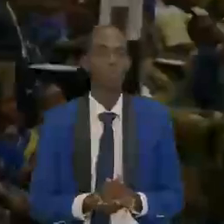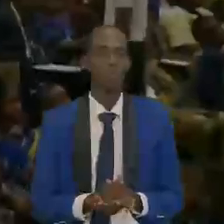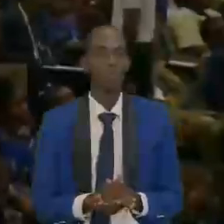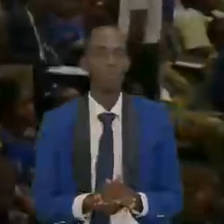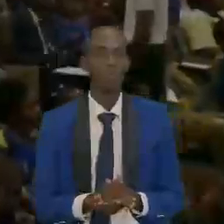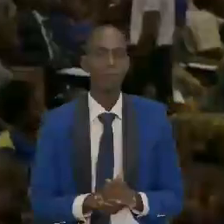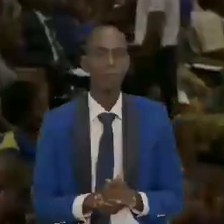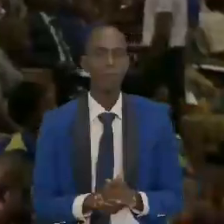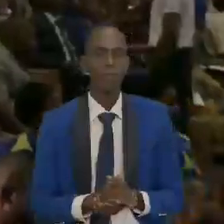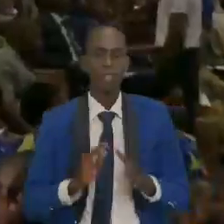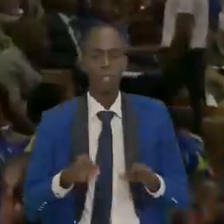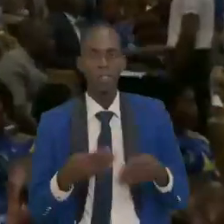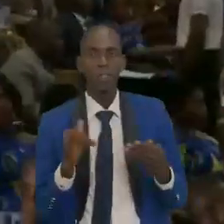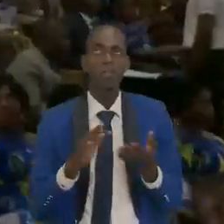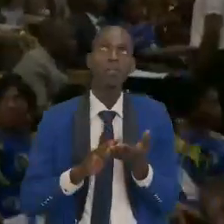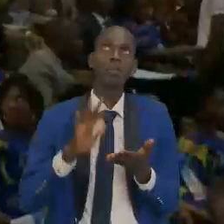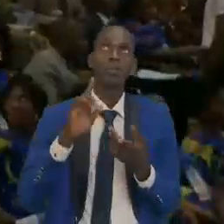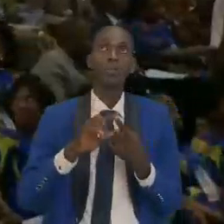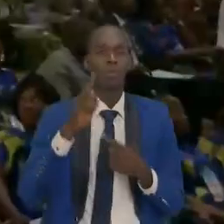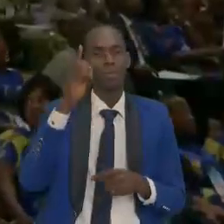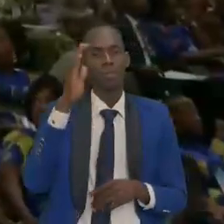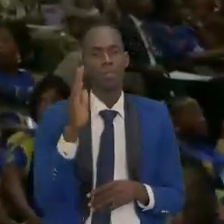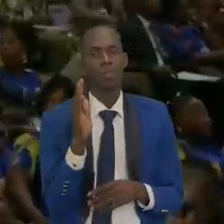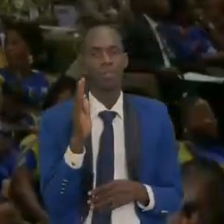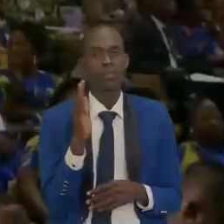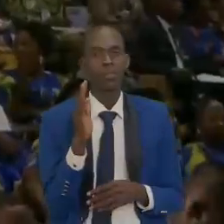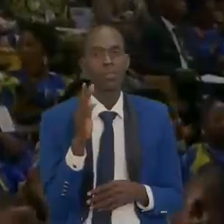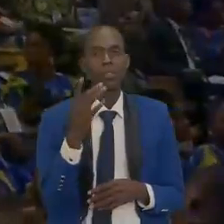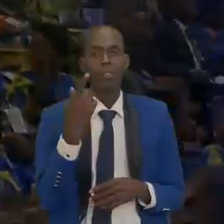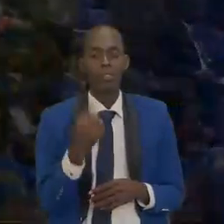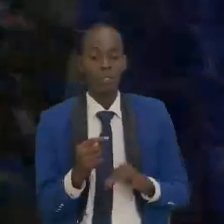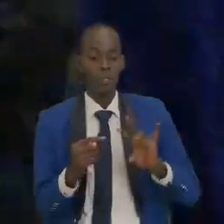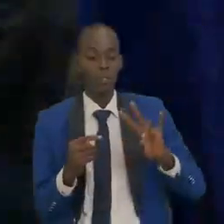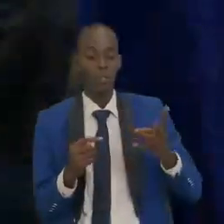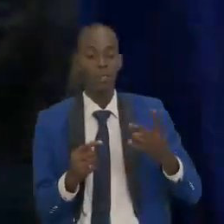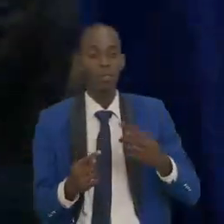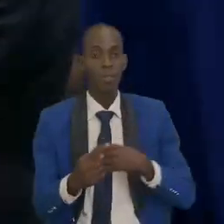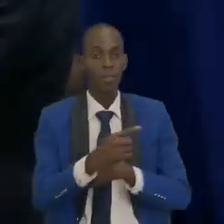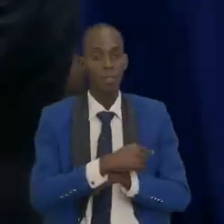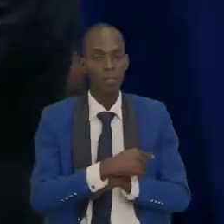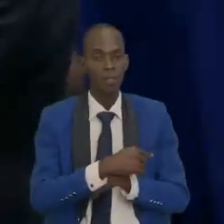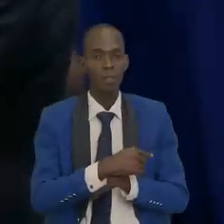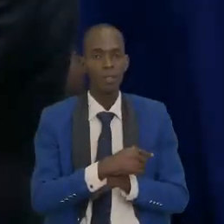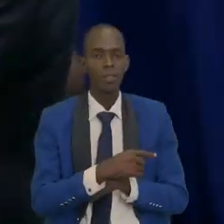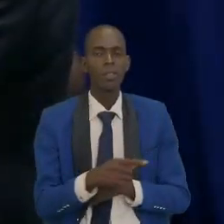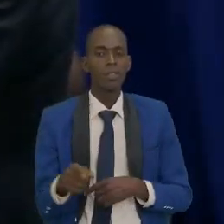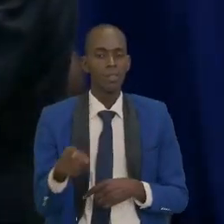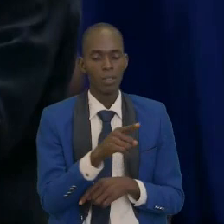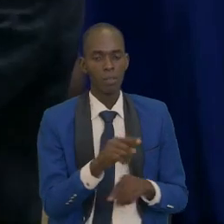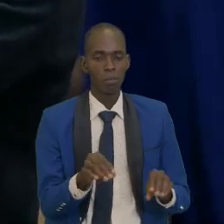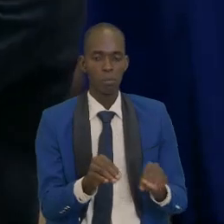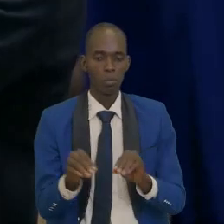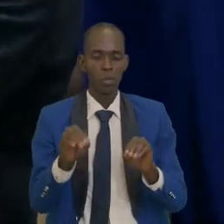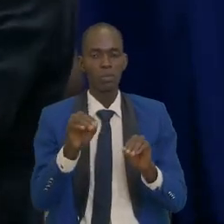giving glory to God the seventh day they went down